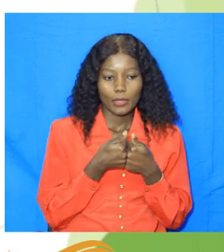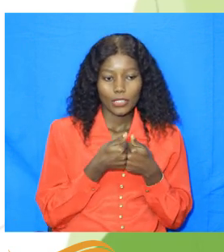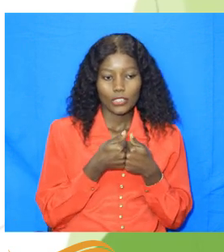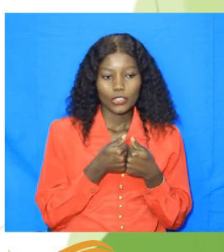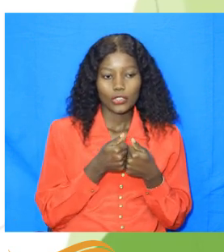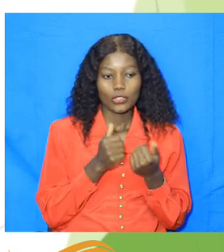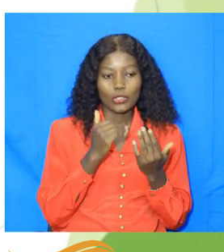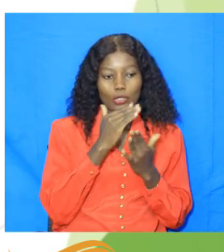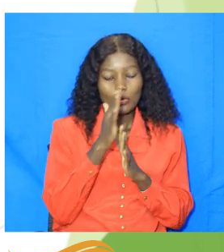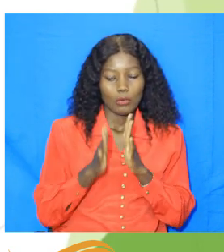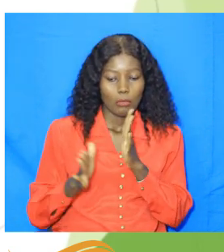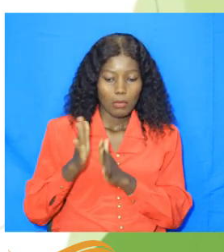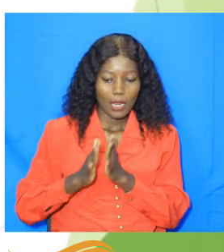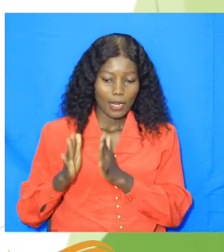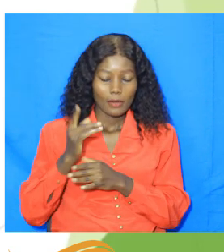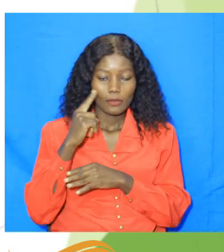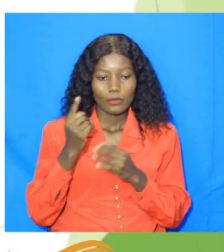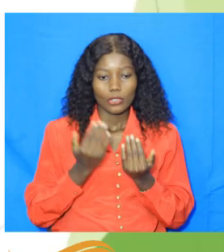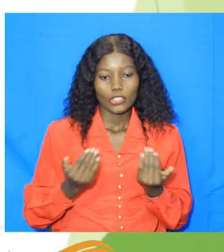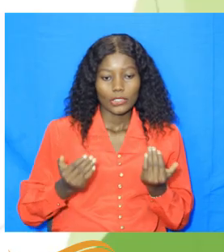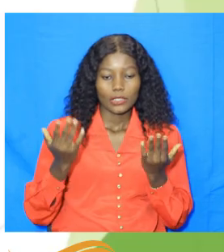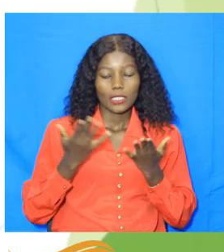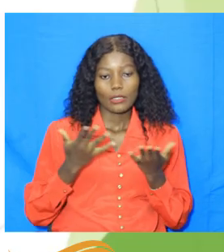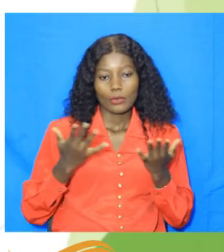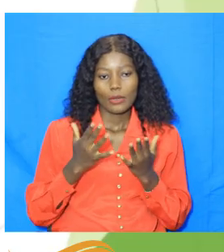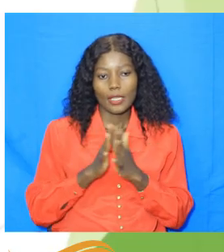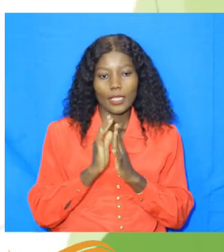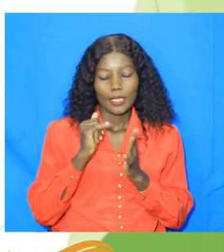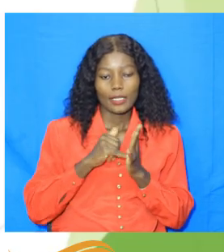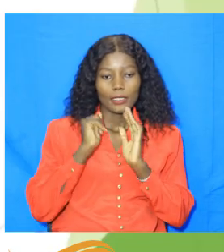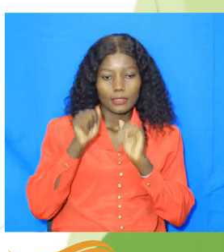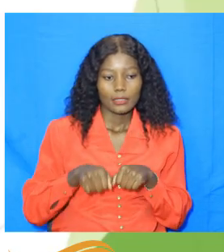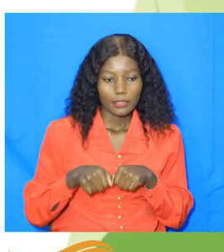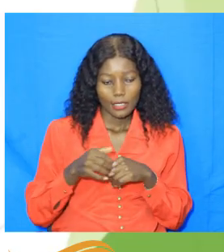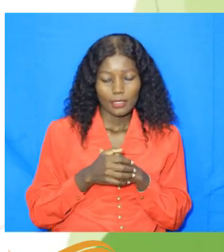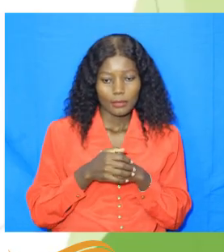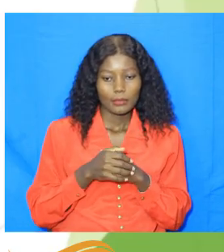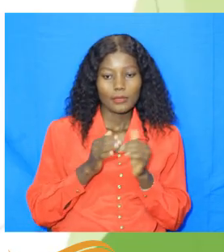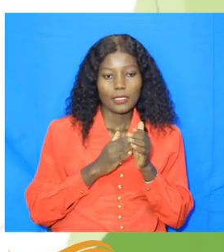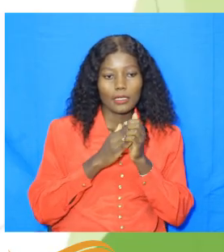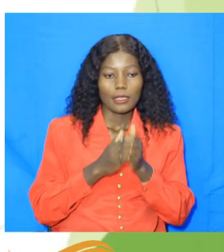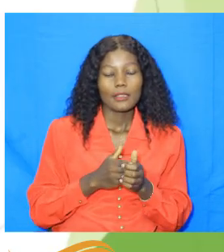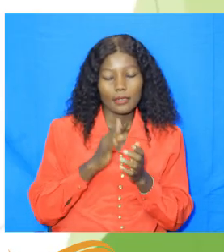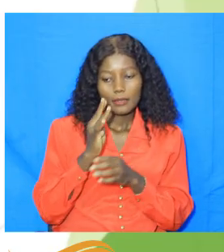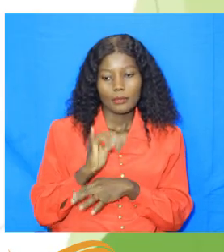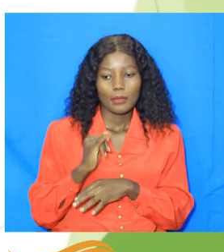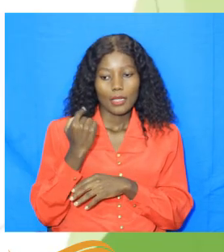for the children, whereby it can be officiated by only two